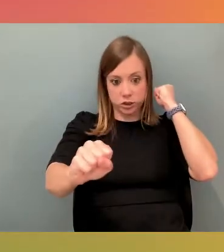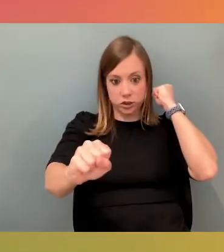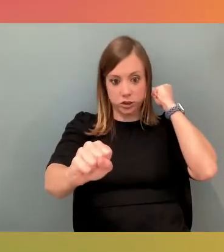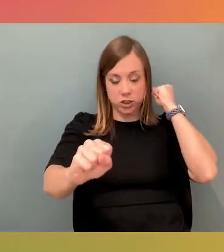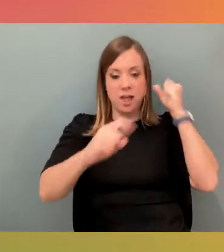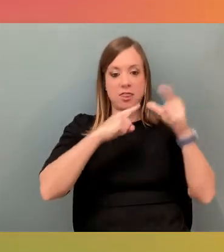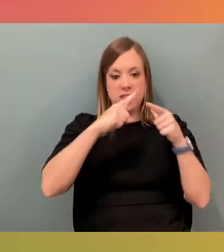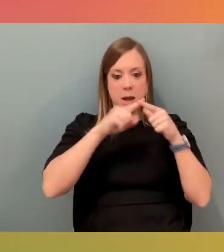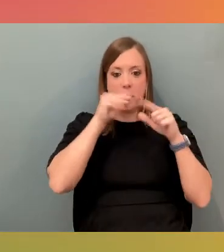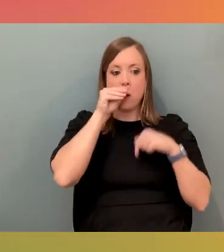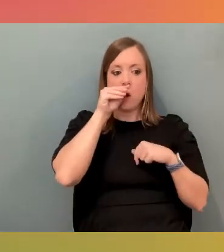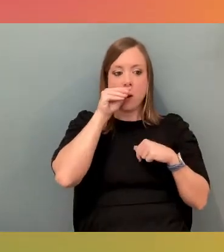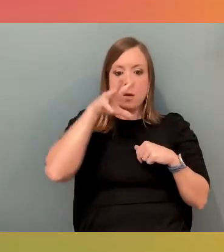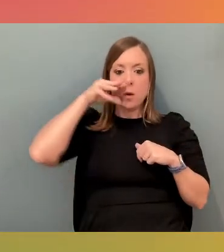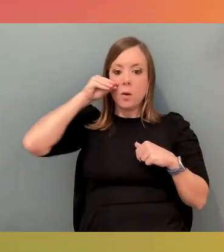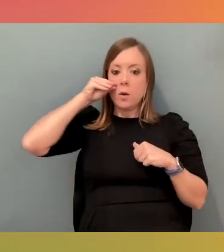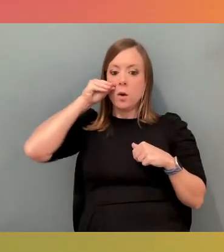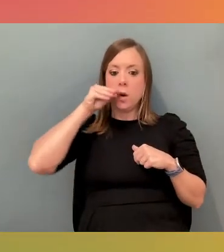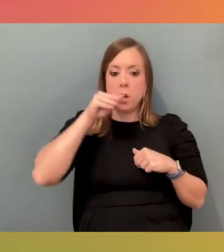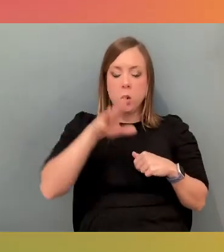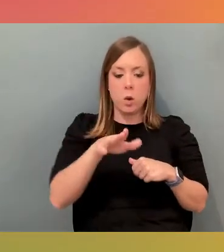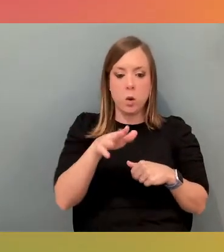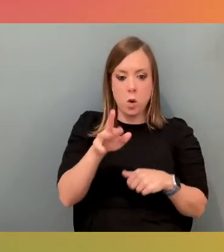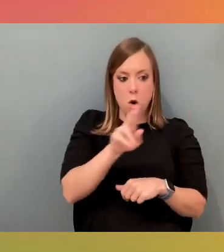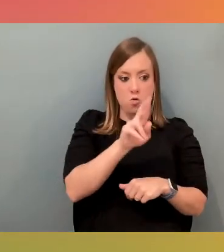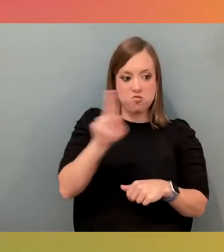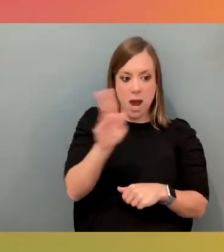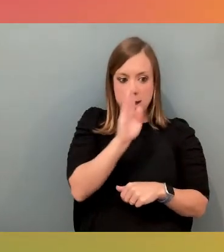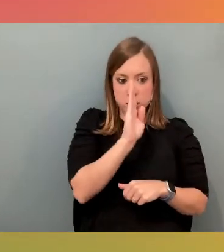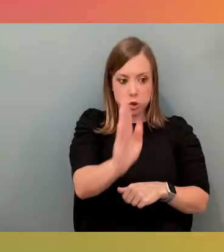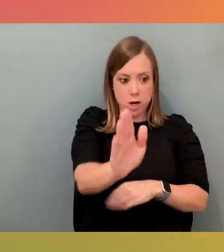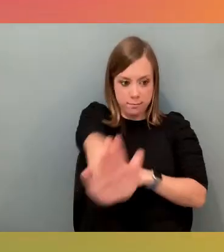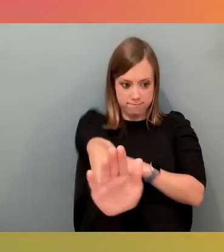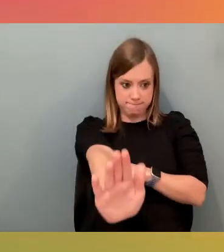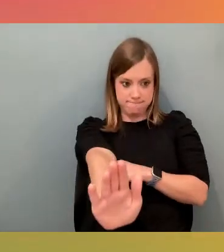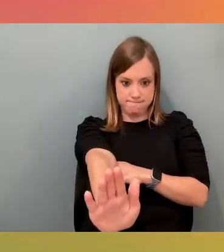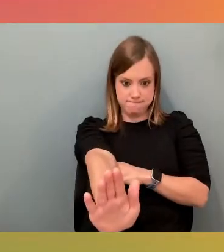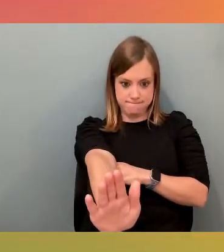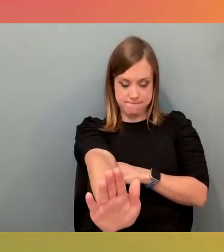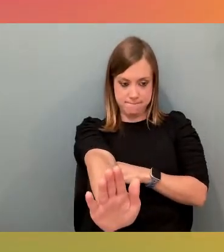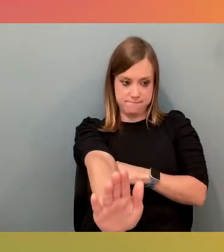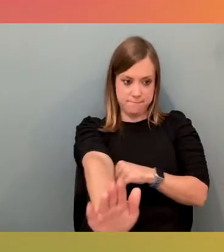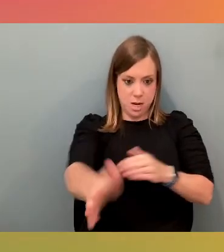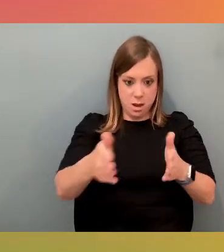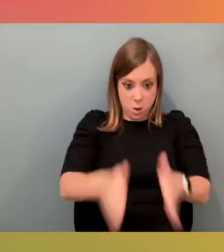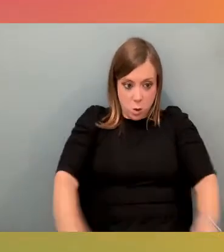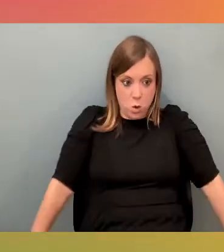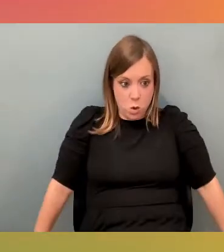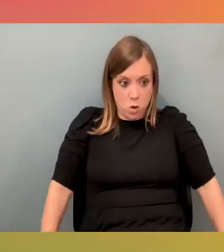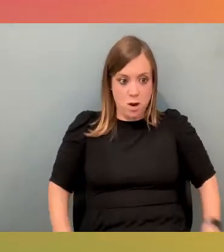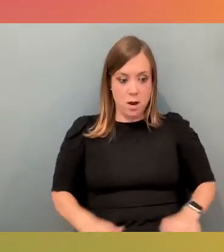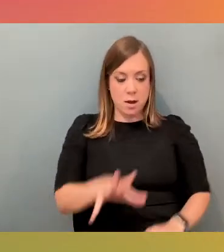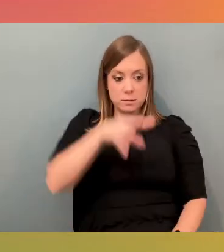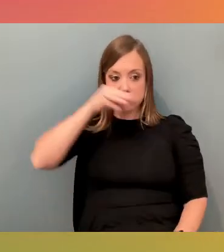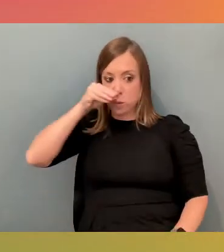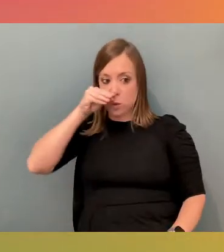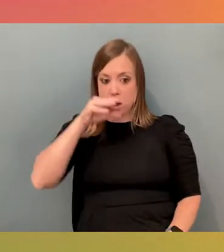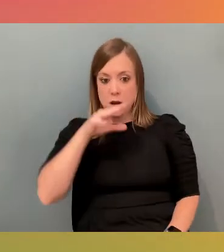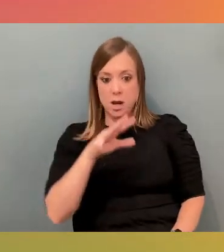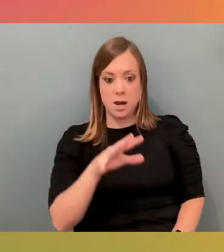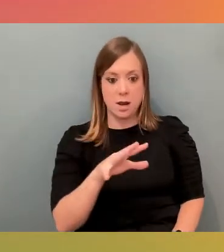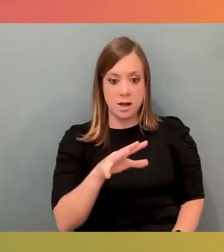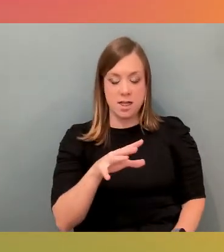Inhale, we're straightening that front leg. Exhale, making our way to our active half split, 1 breath.